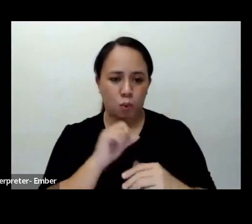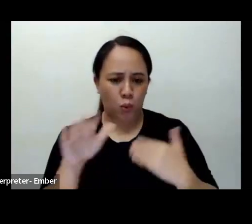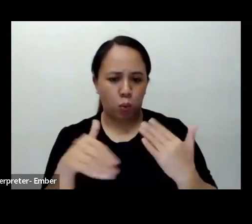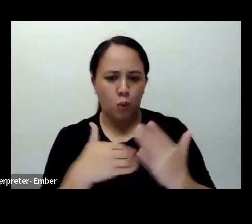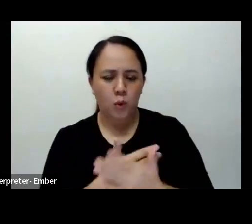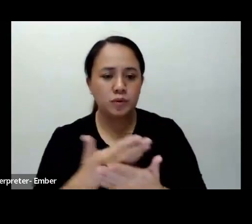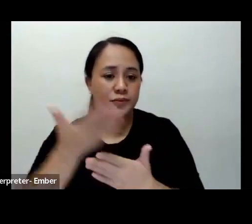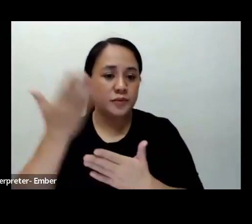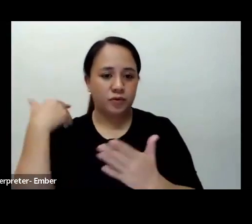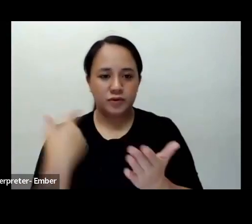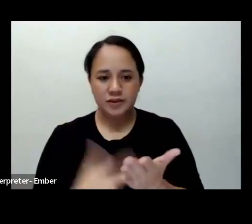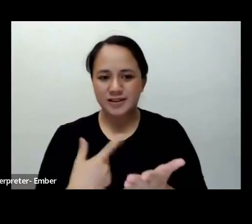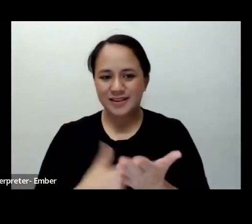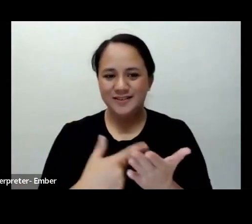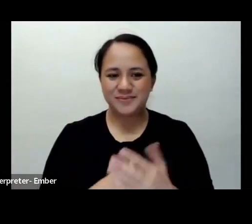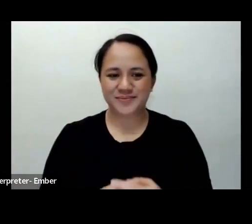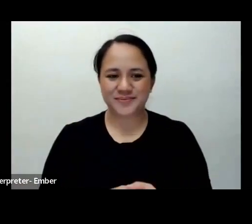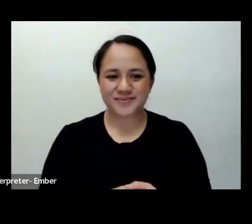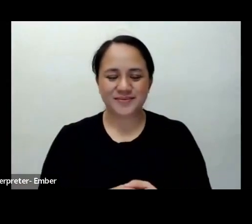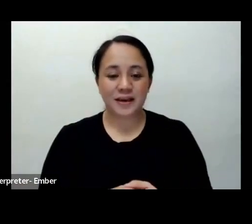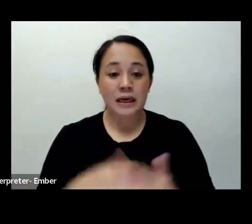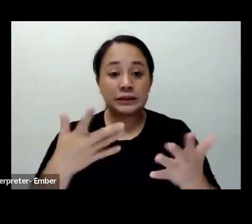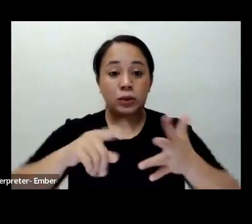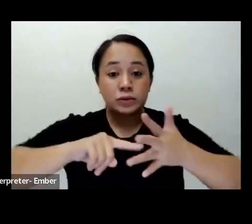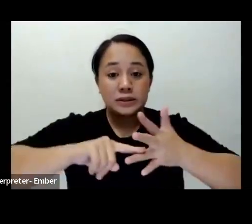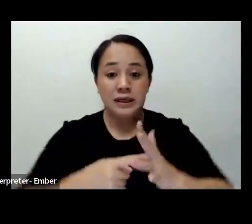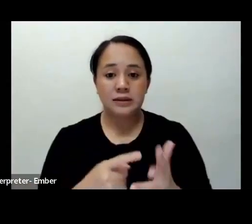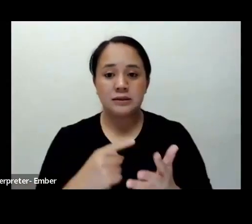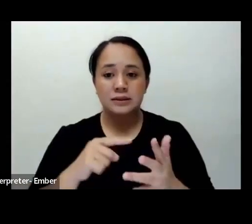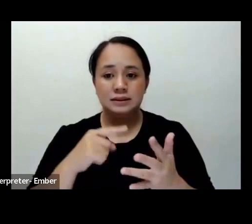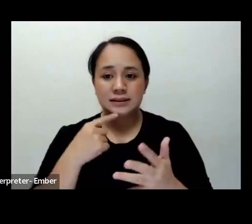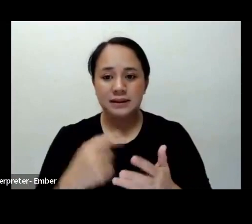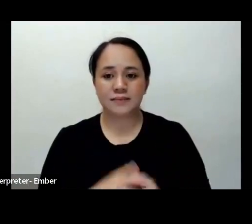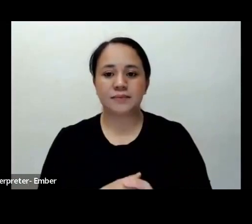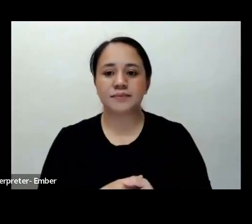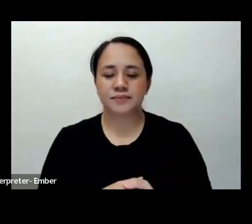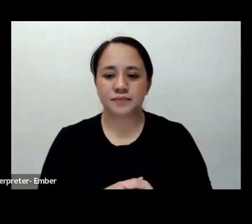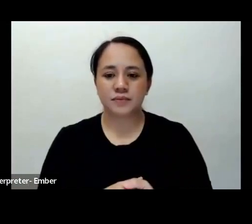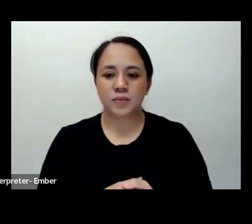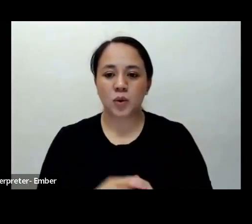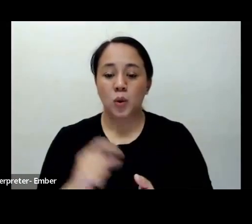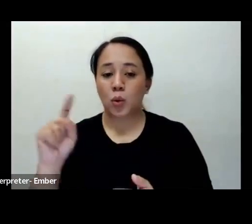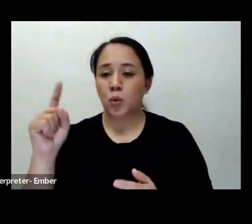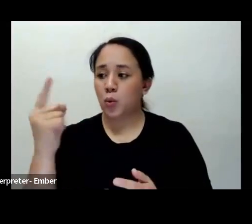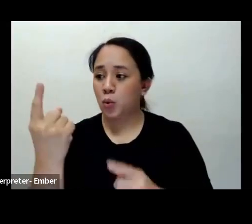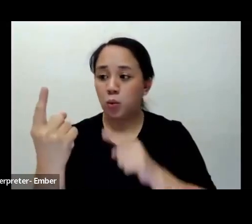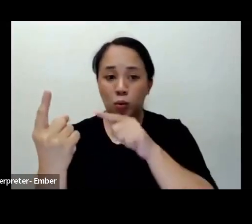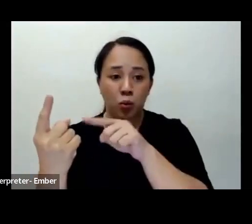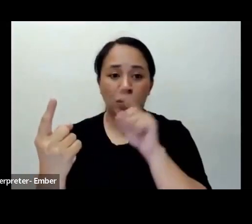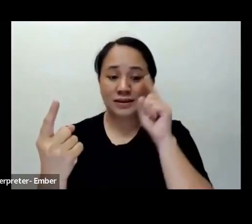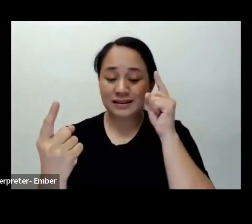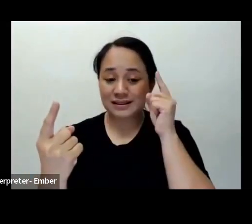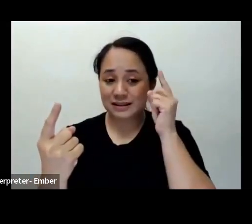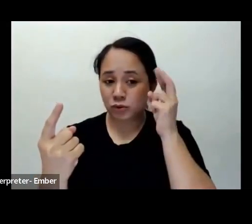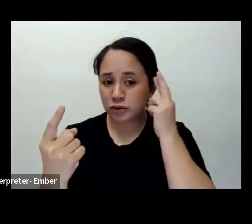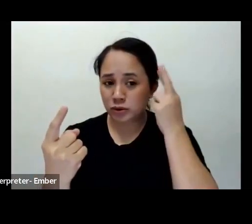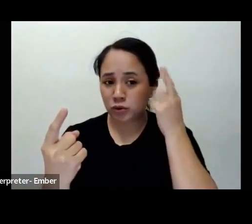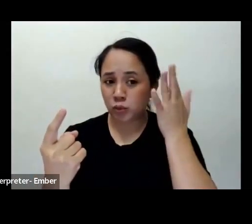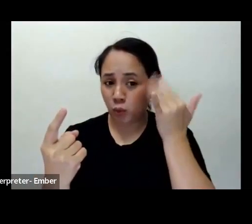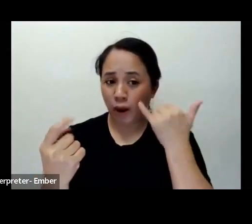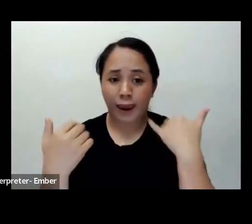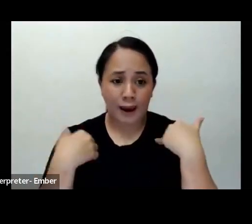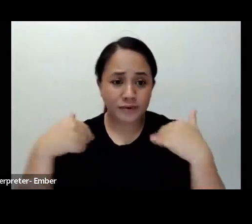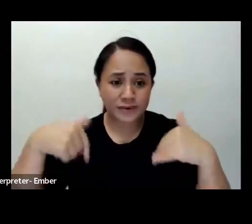previous discussions. Let me begin by saying that the only reason we're able to have this